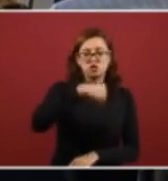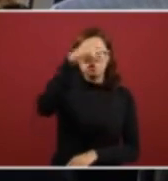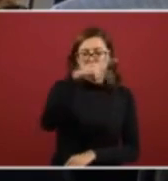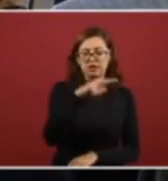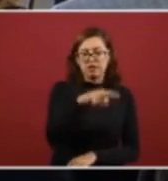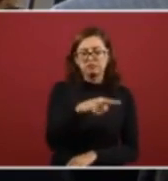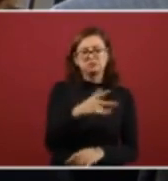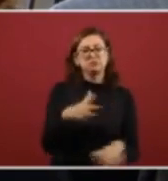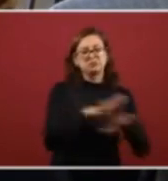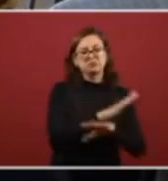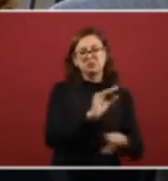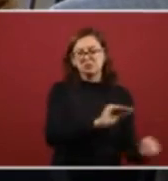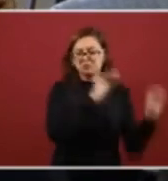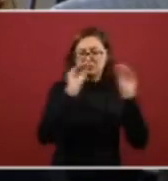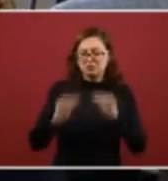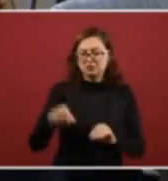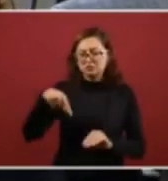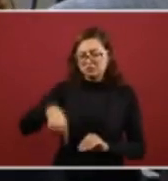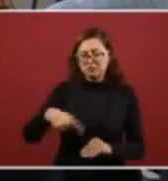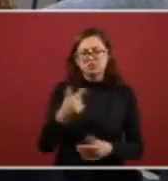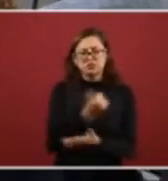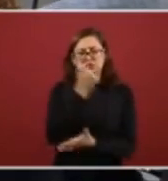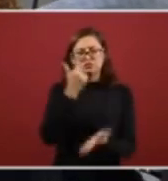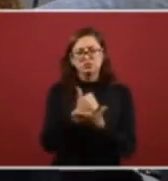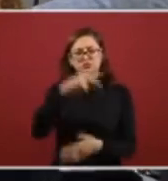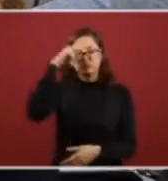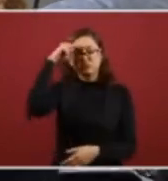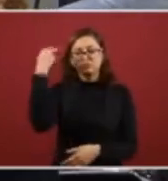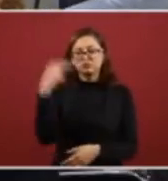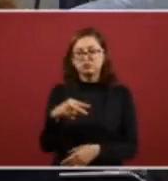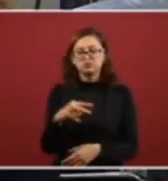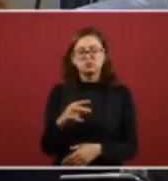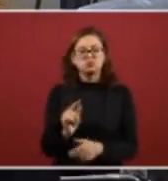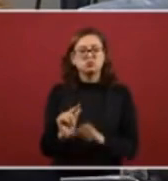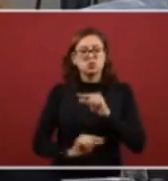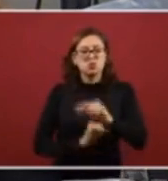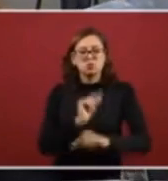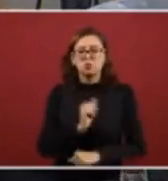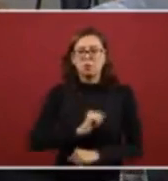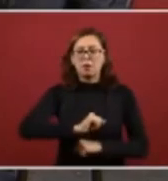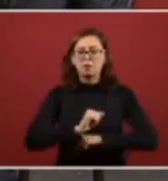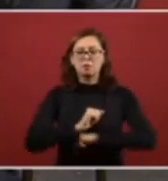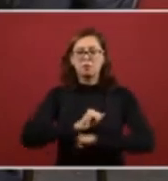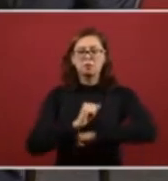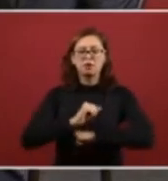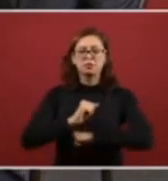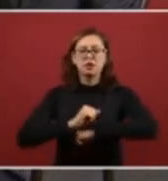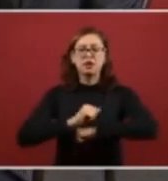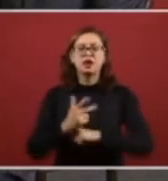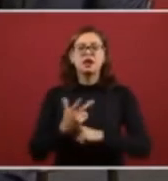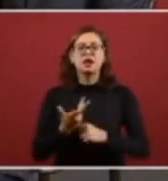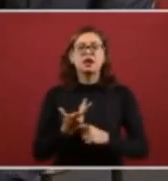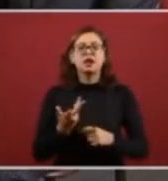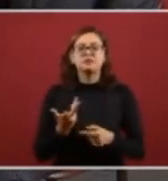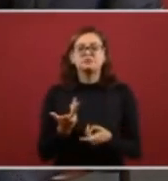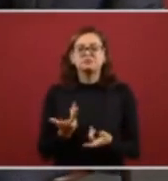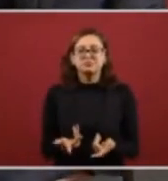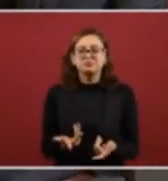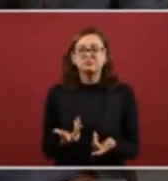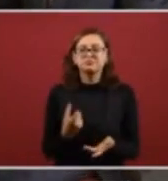North, came to the city of Mexico, and due to influences, he started